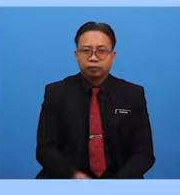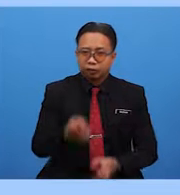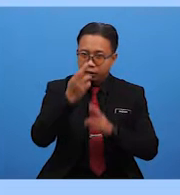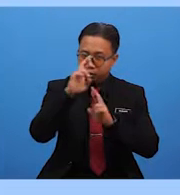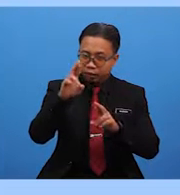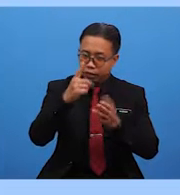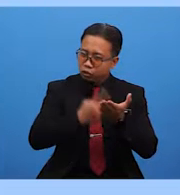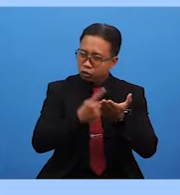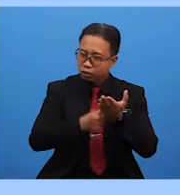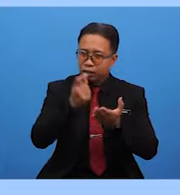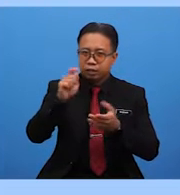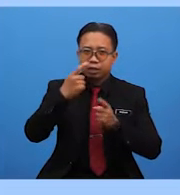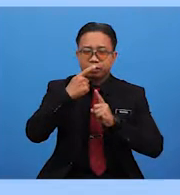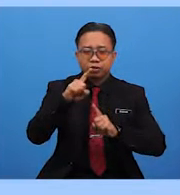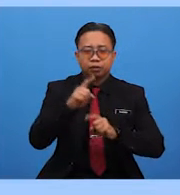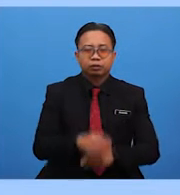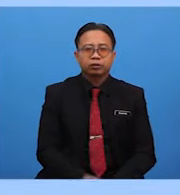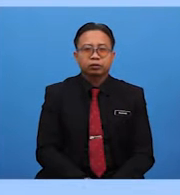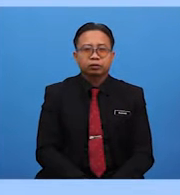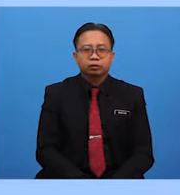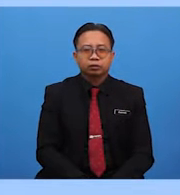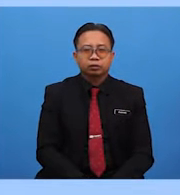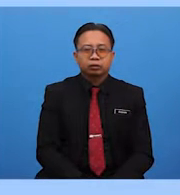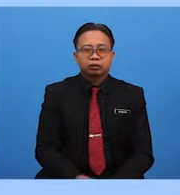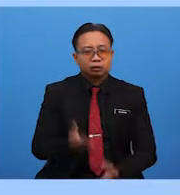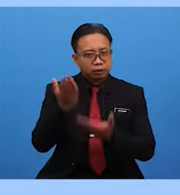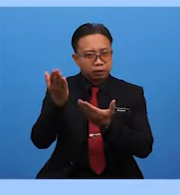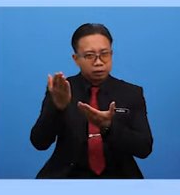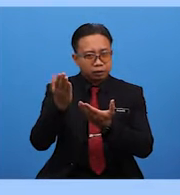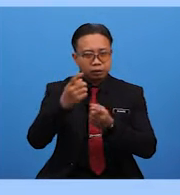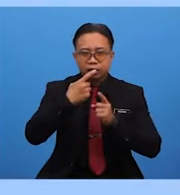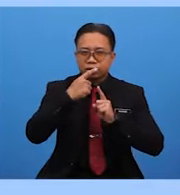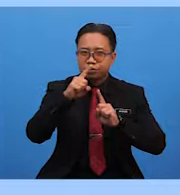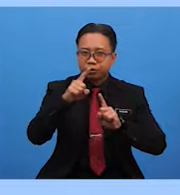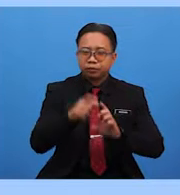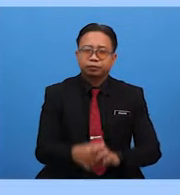Are you ready to check your answers? Now, here they are.